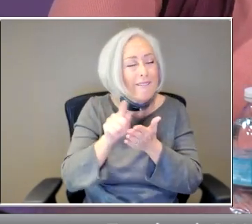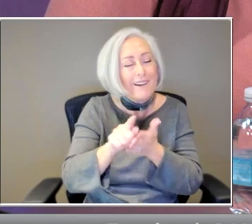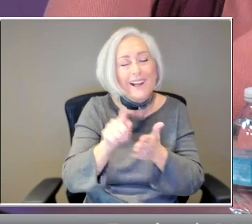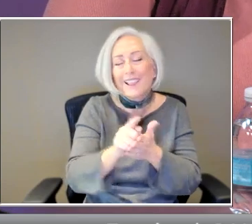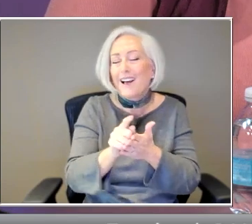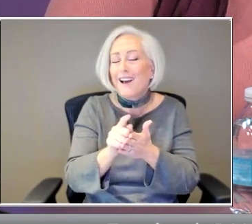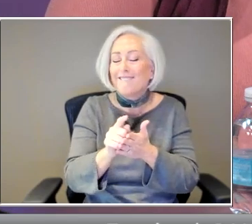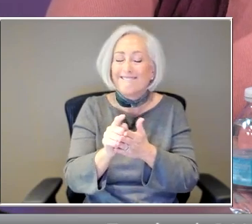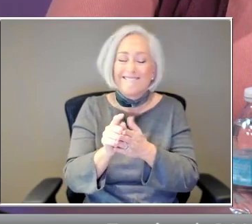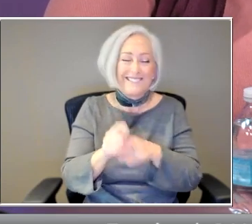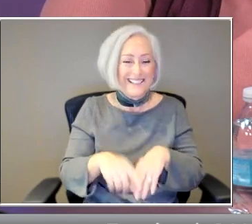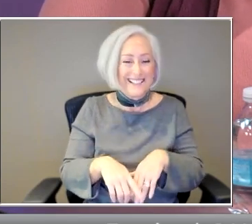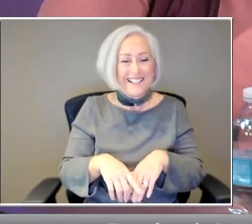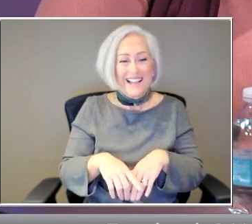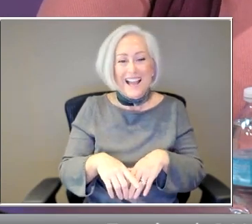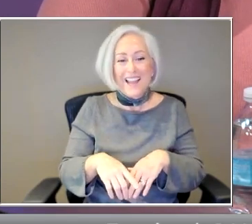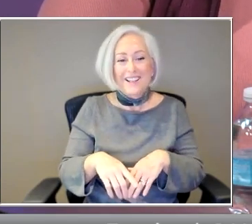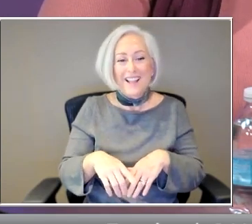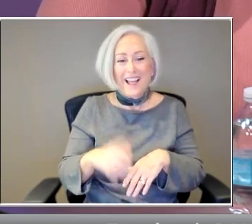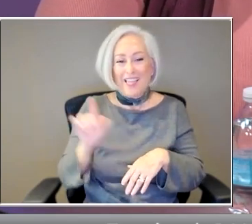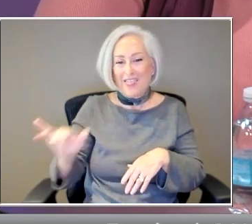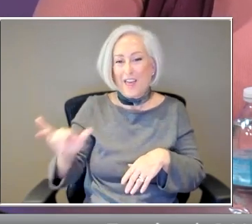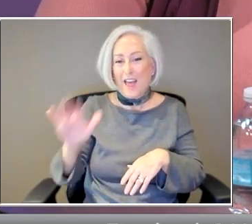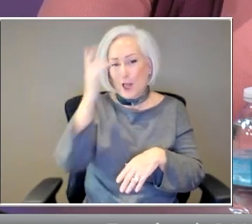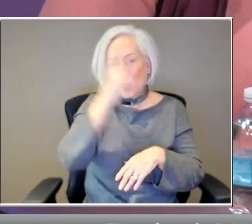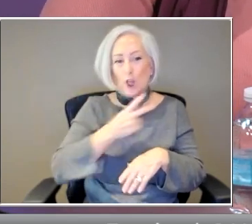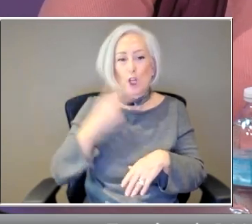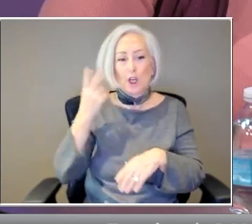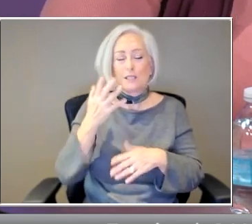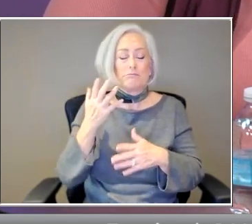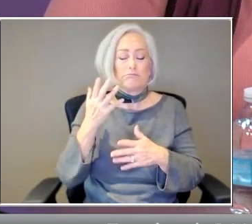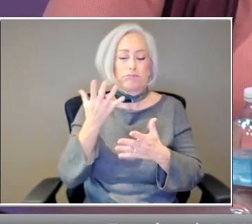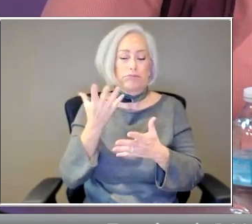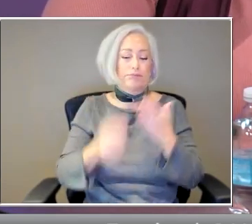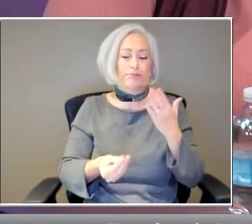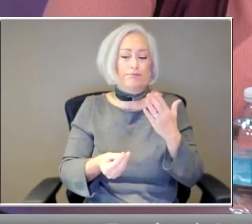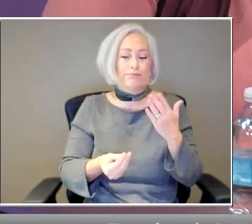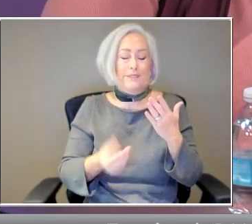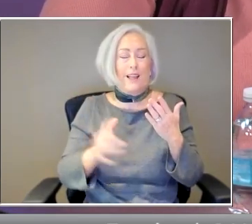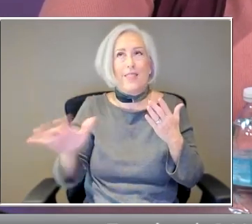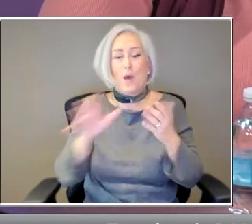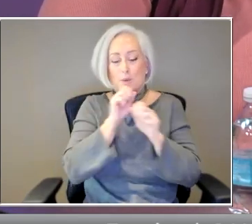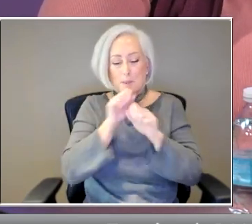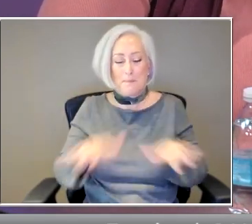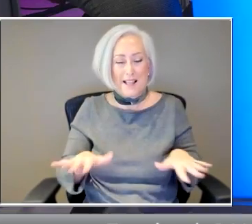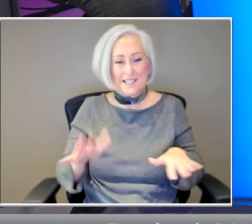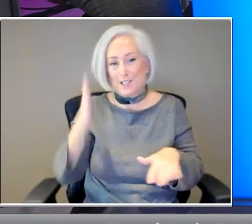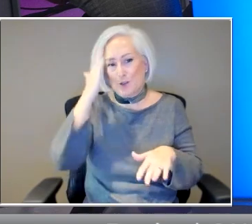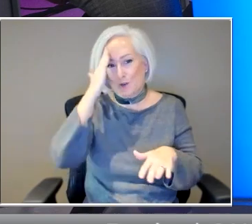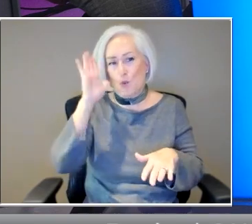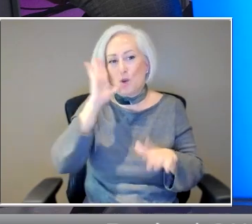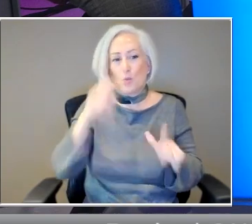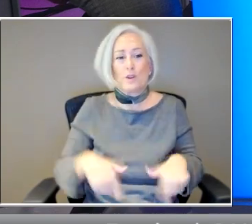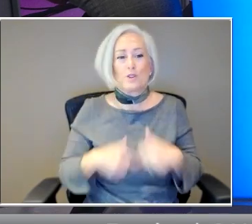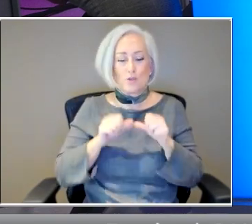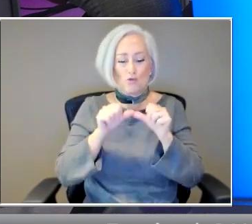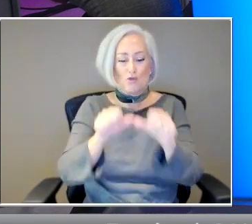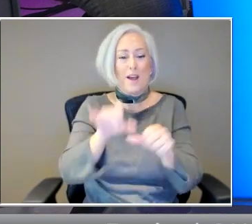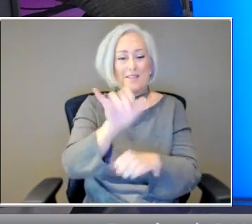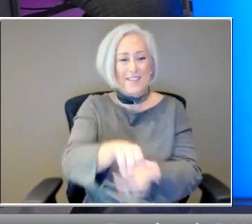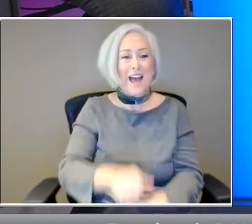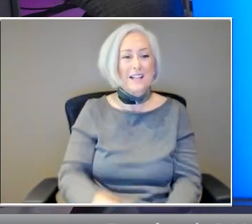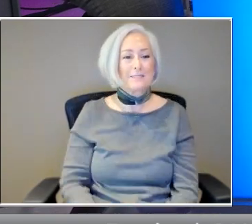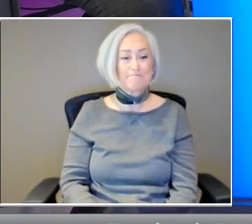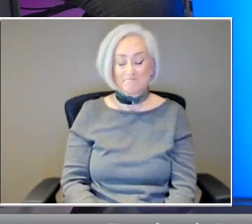look went away, and that was like the biggest blessing. It's like, okay, we'll survive this. Oh my gosh. Yeah. And Up really, until that time, I was